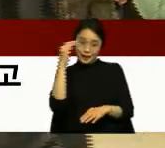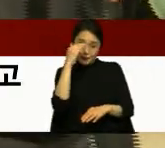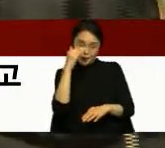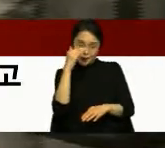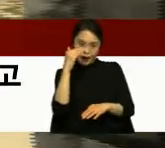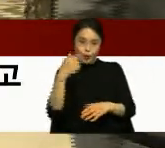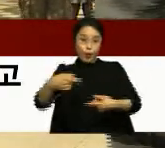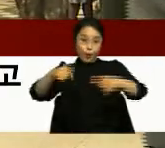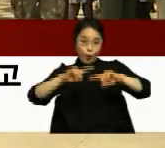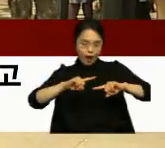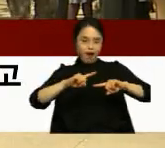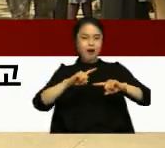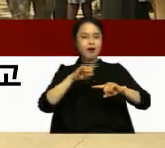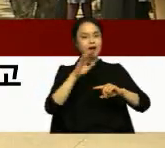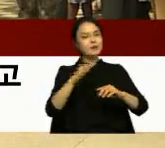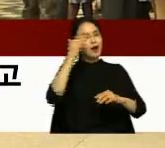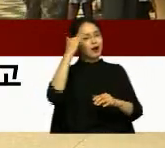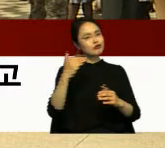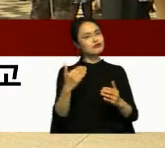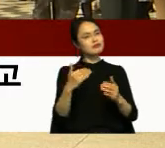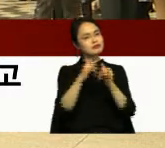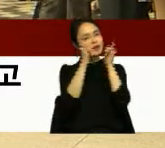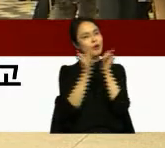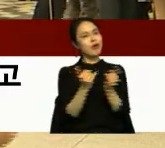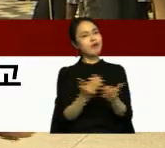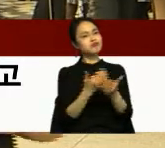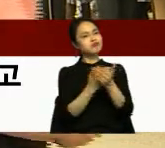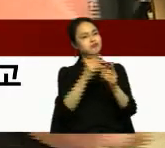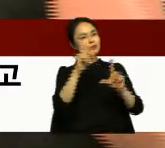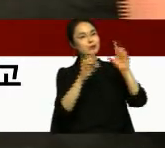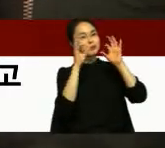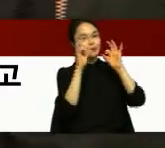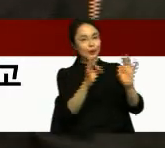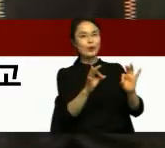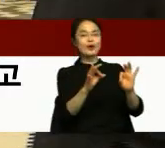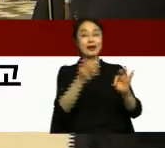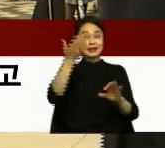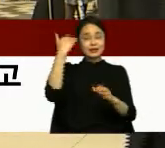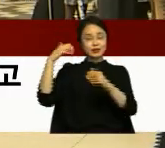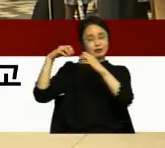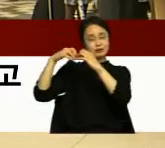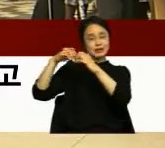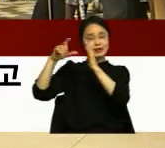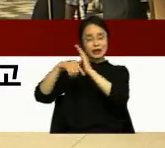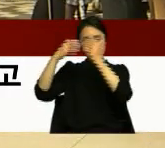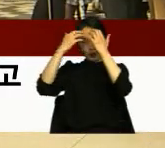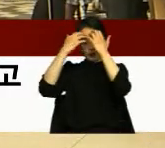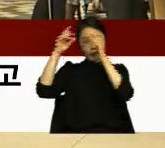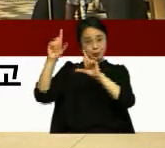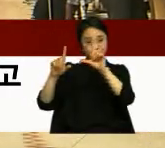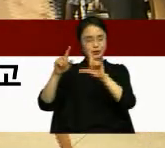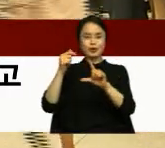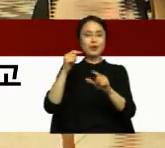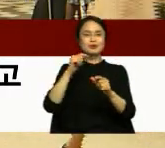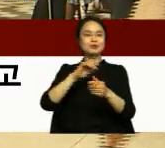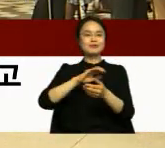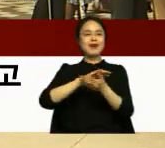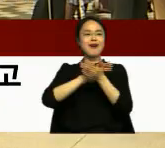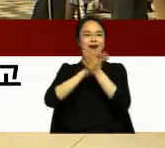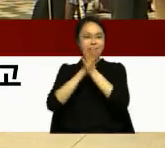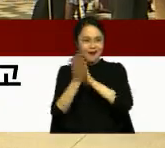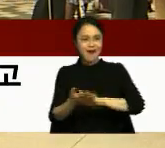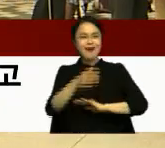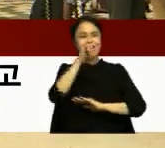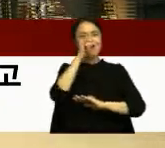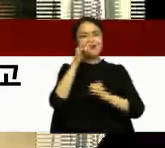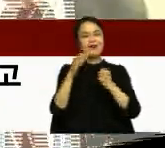amazing the way the Koreans have built it up after here. That's what amazes more than anything. You know, rather than the wartime. You see all the new